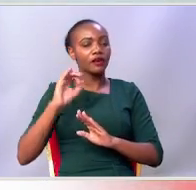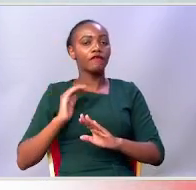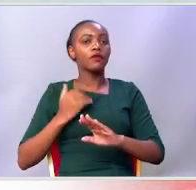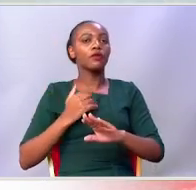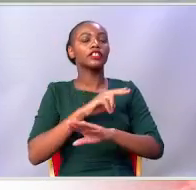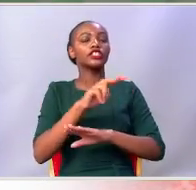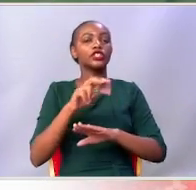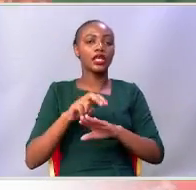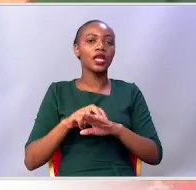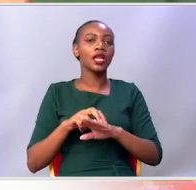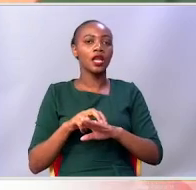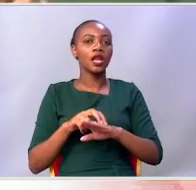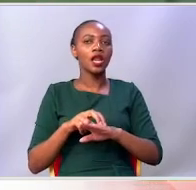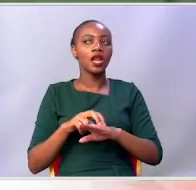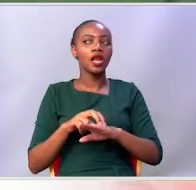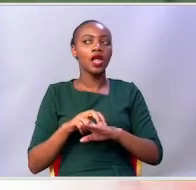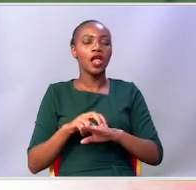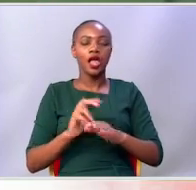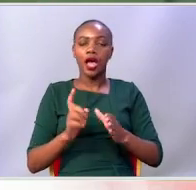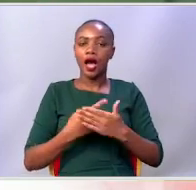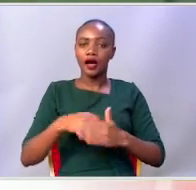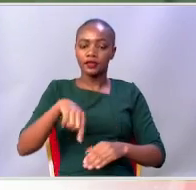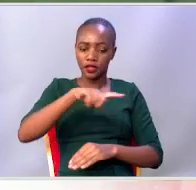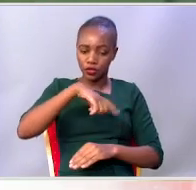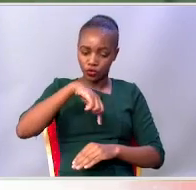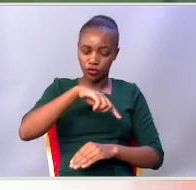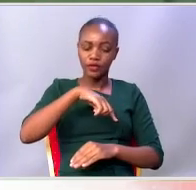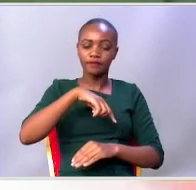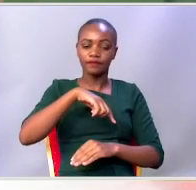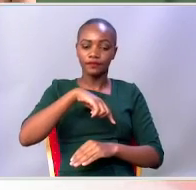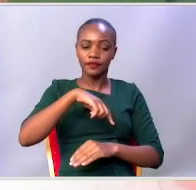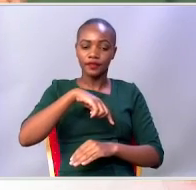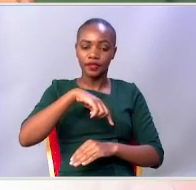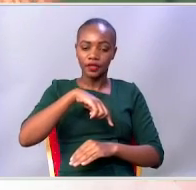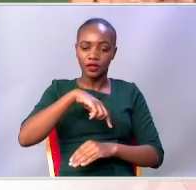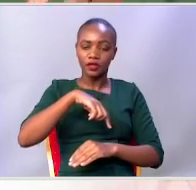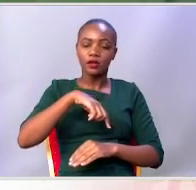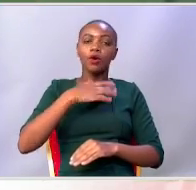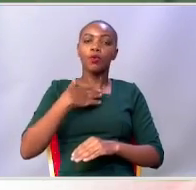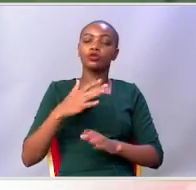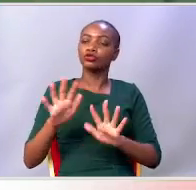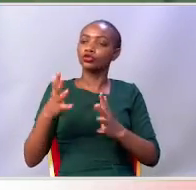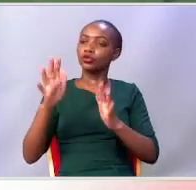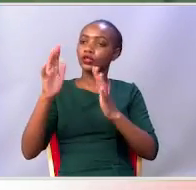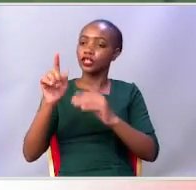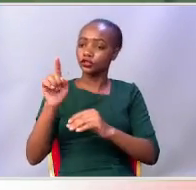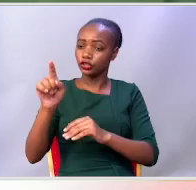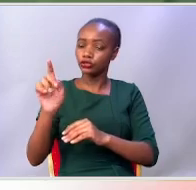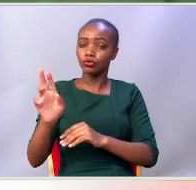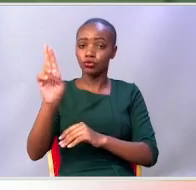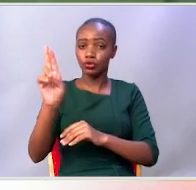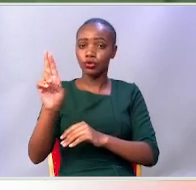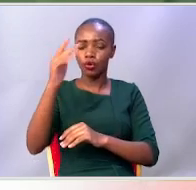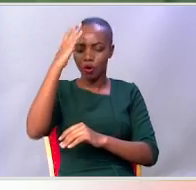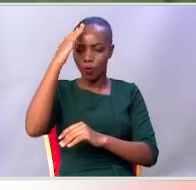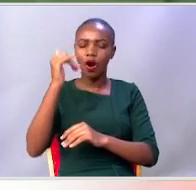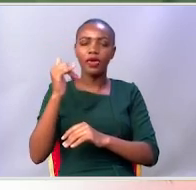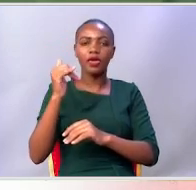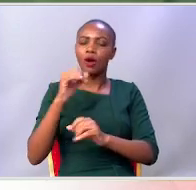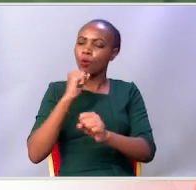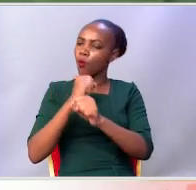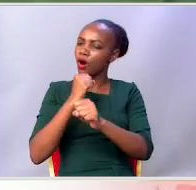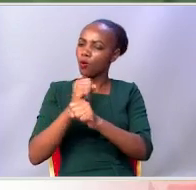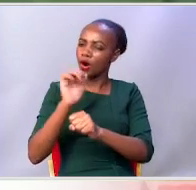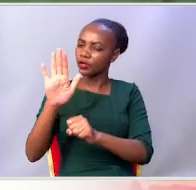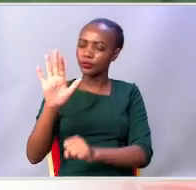country. So we, therefore, Your Excellency, I want to congratulate you in front of fellow Kenyans here for the work that